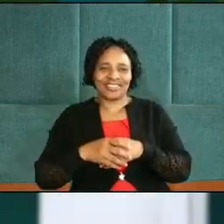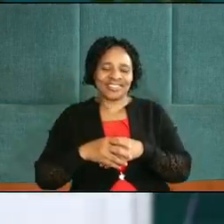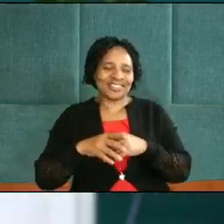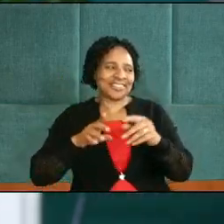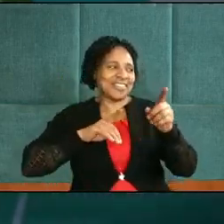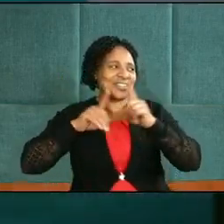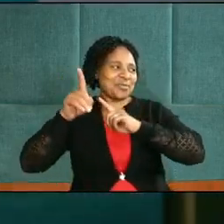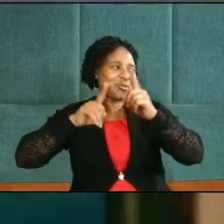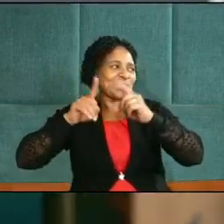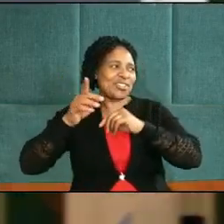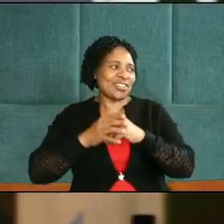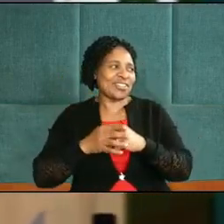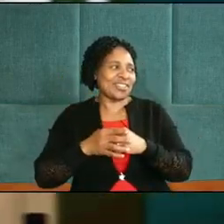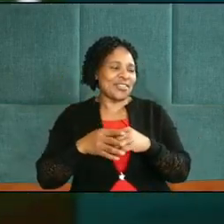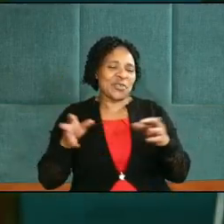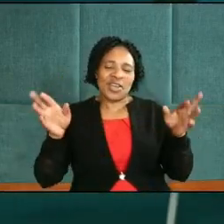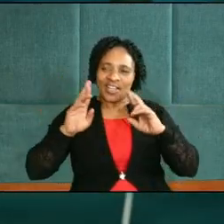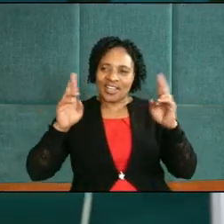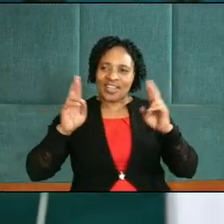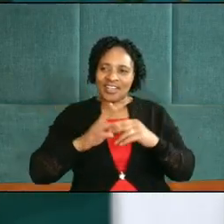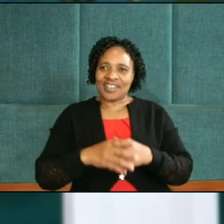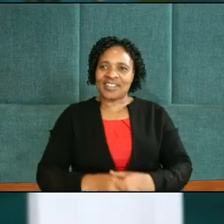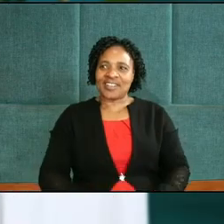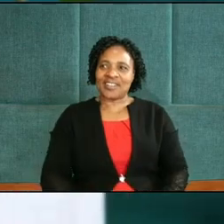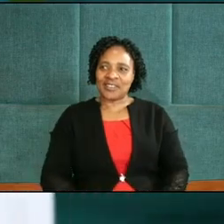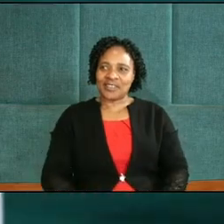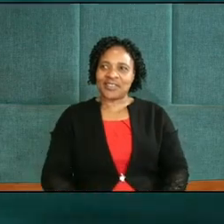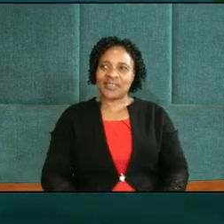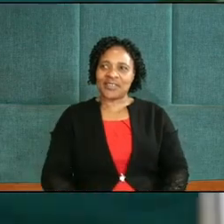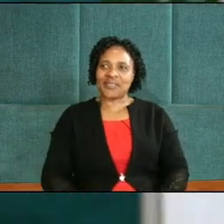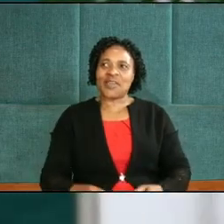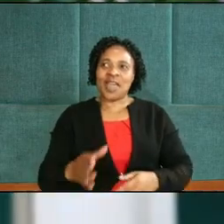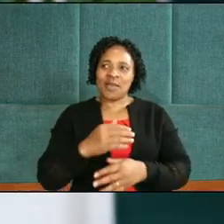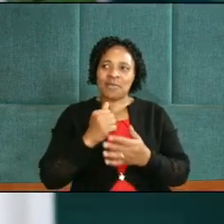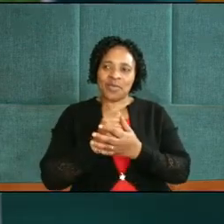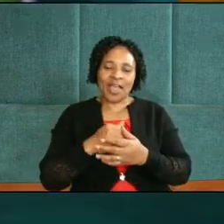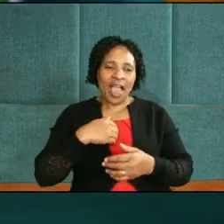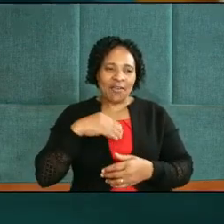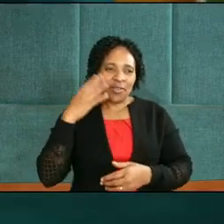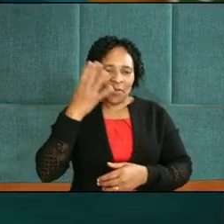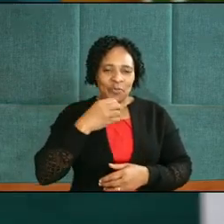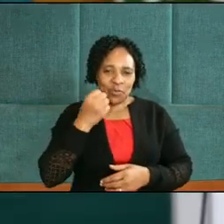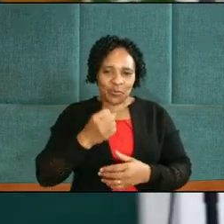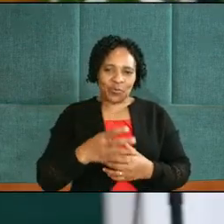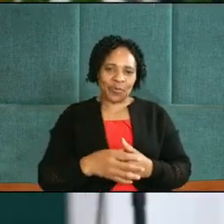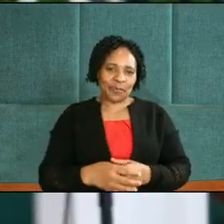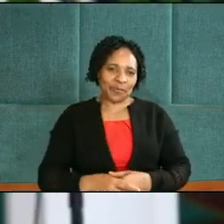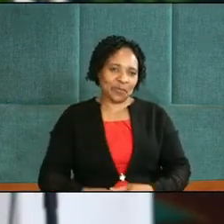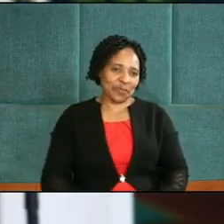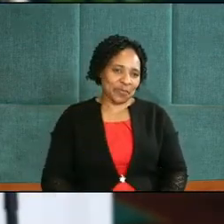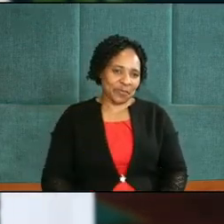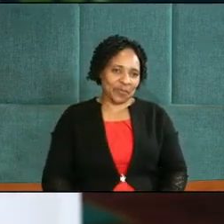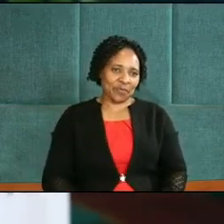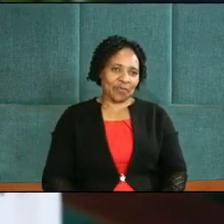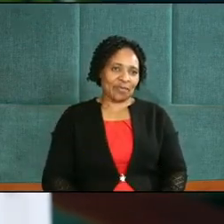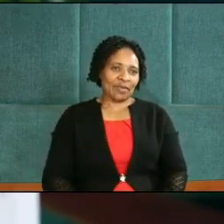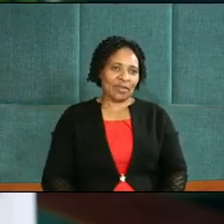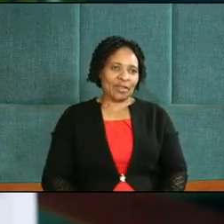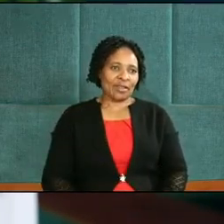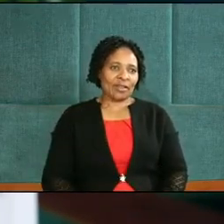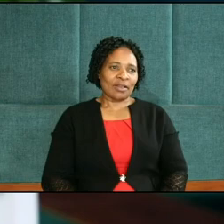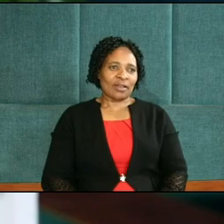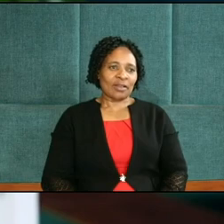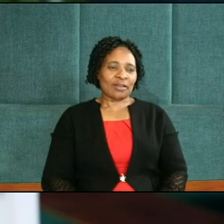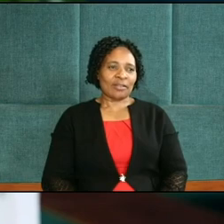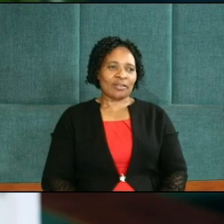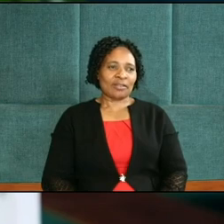We wish you could have you. Thank you so much. Beautiful. We wish you could have you. Beautiful singing. I continue to talk about the beautiful singing. Hope you had a good